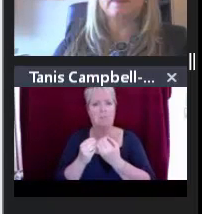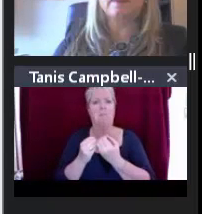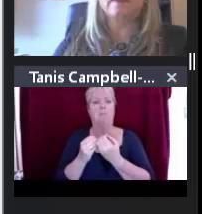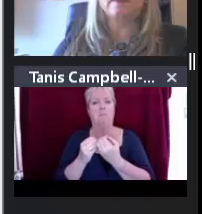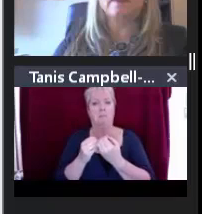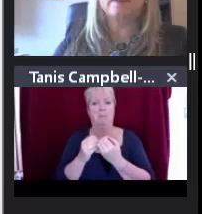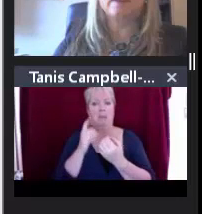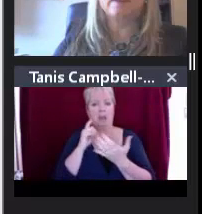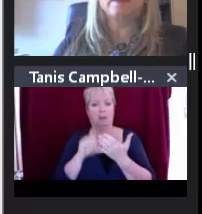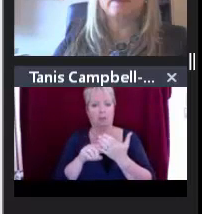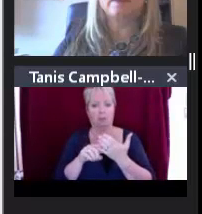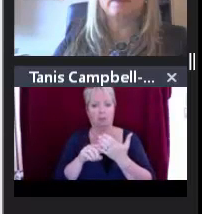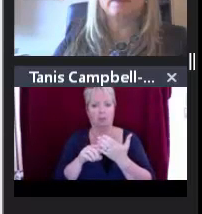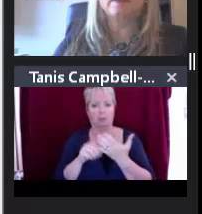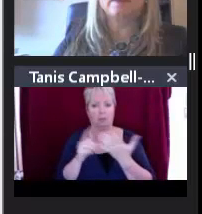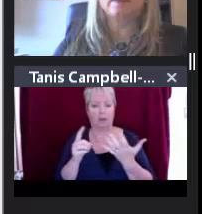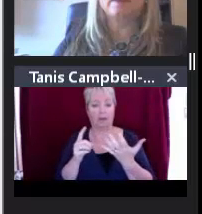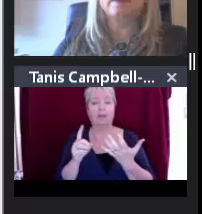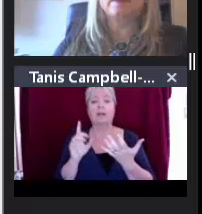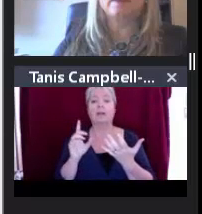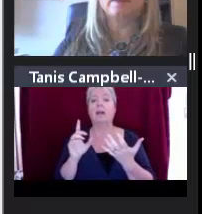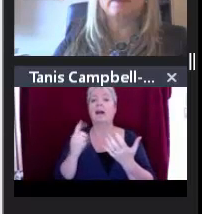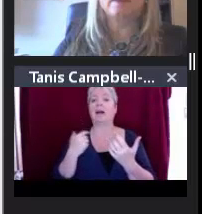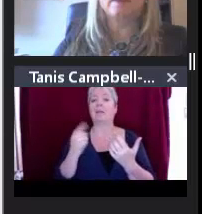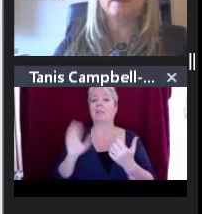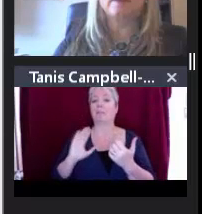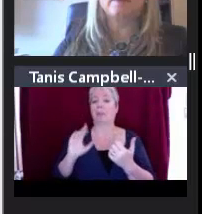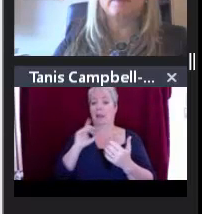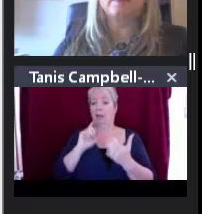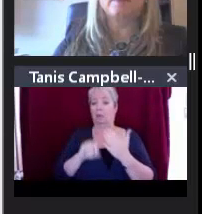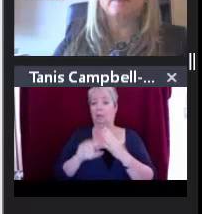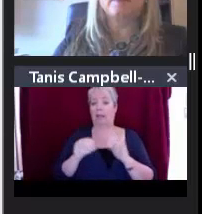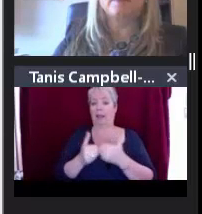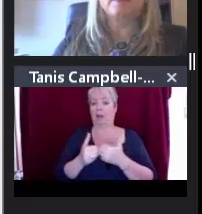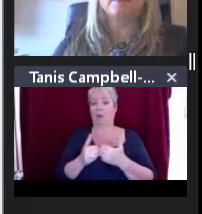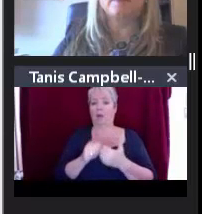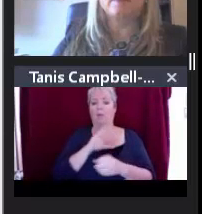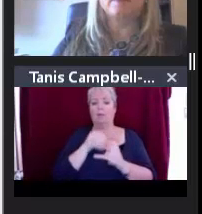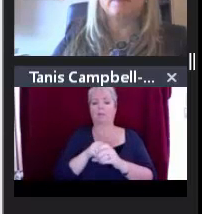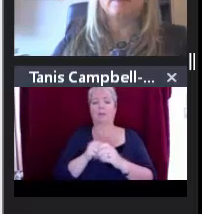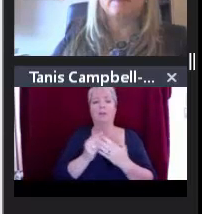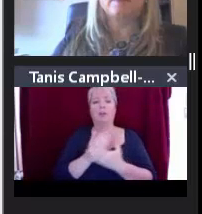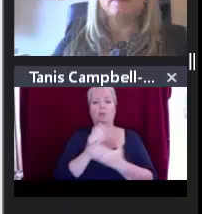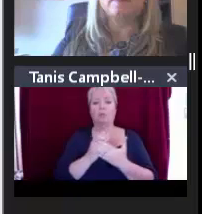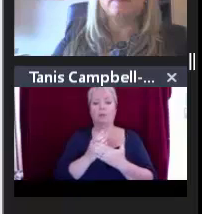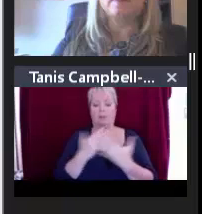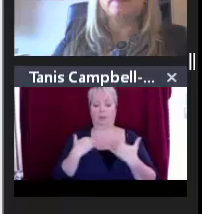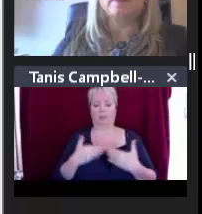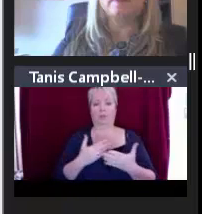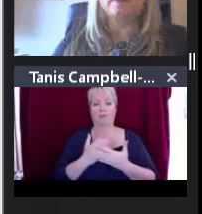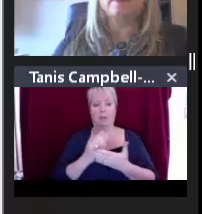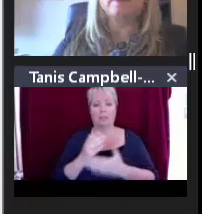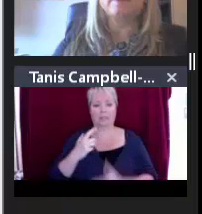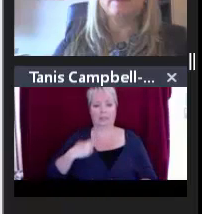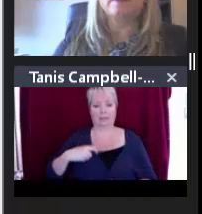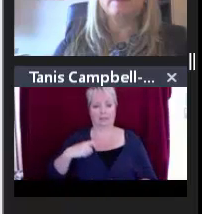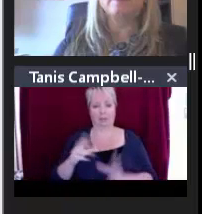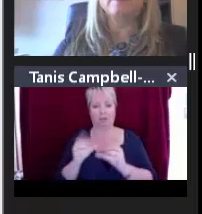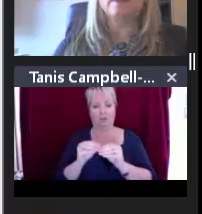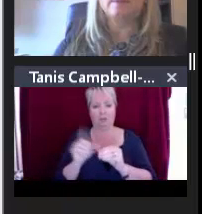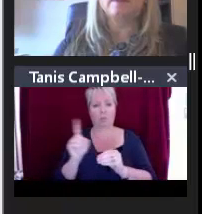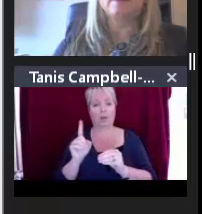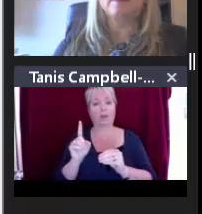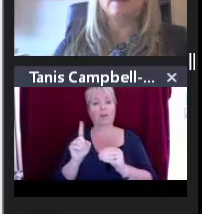I was participating in the Human Rights Convention in